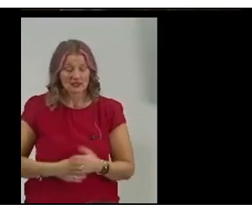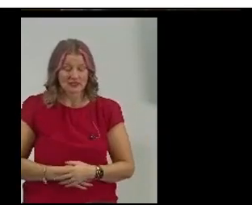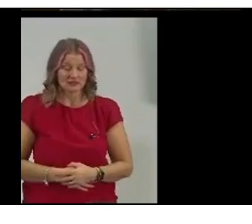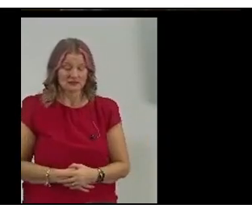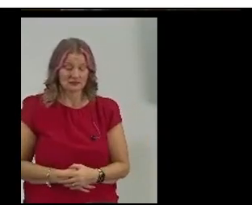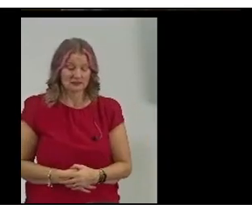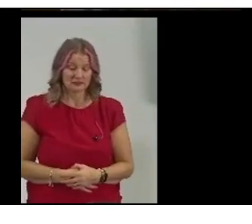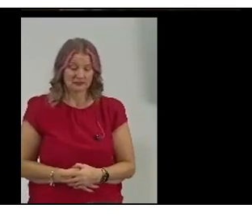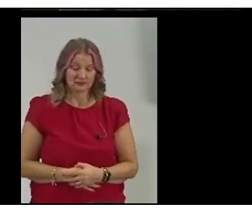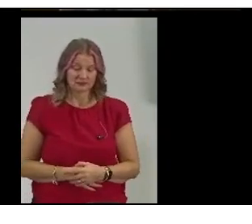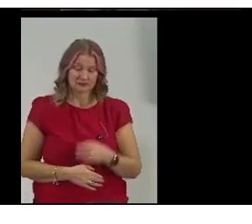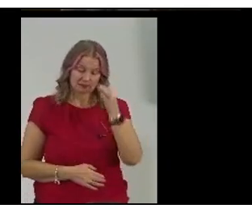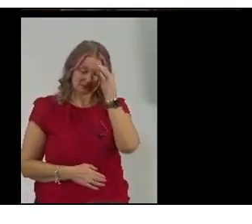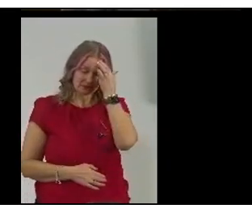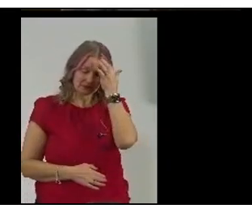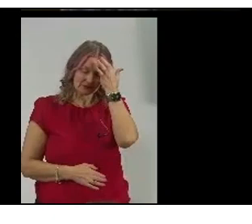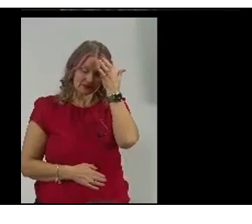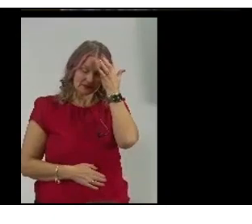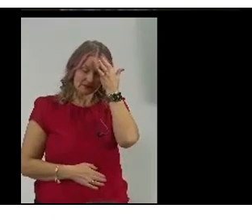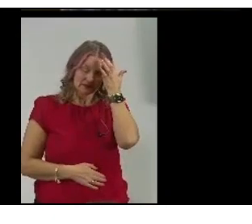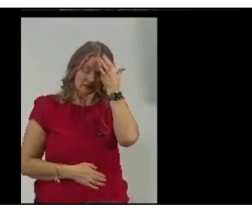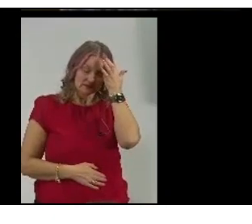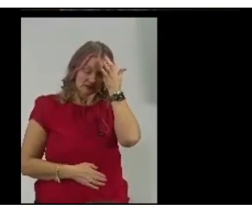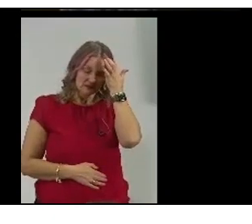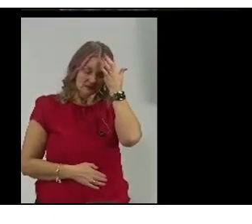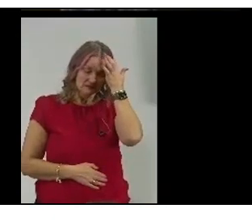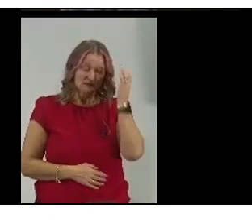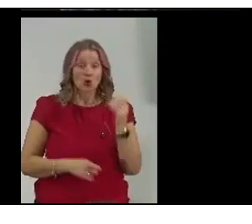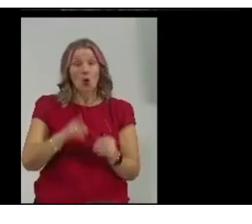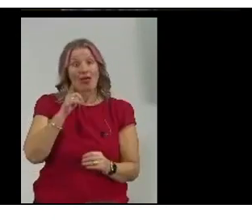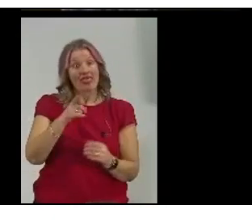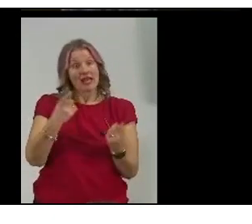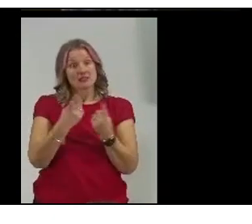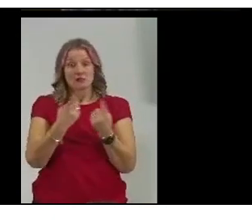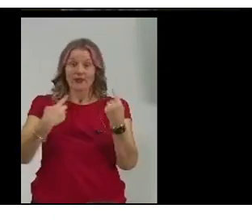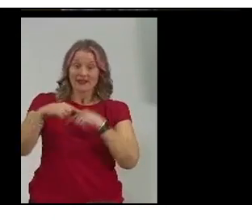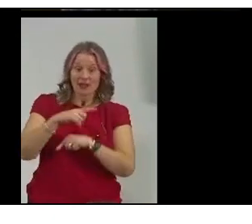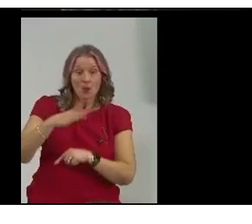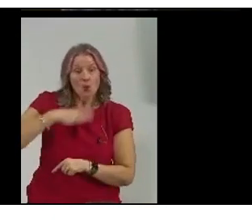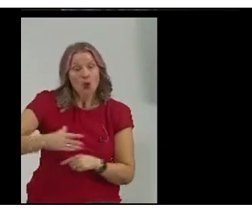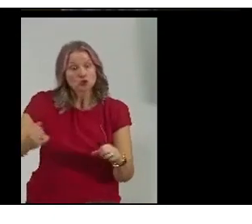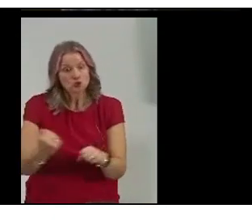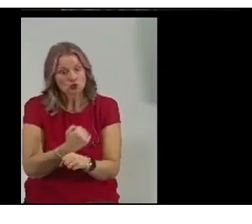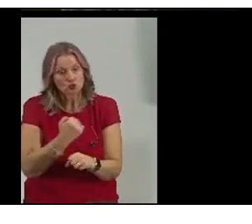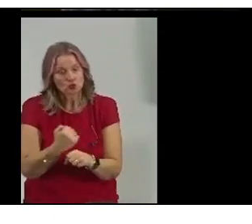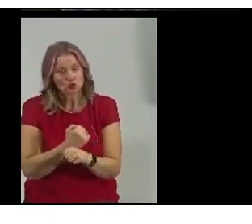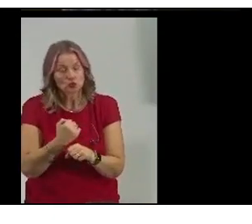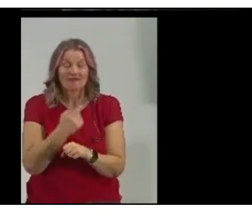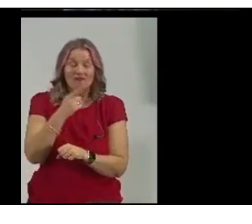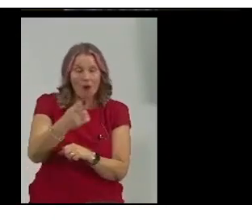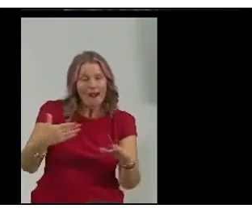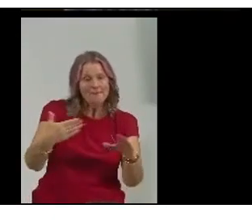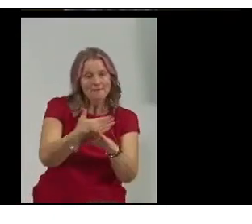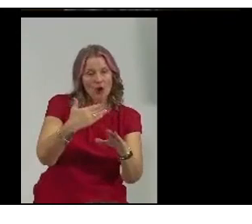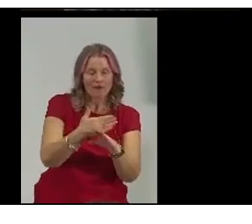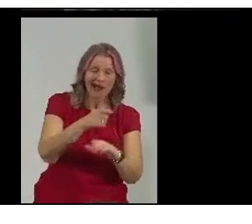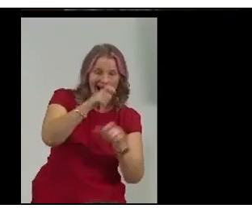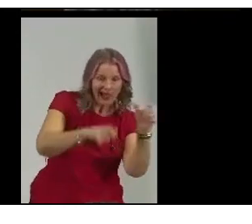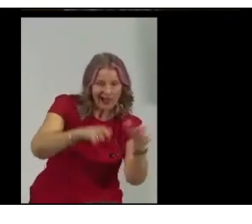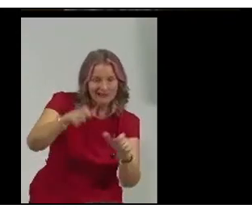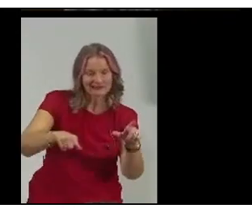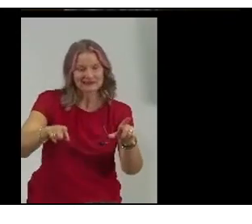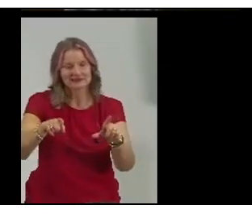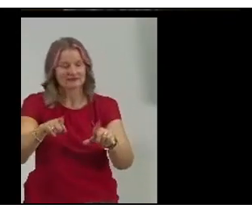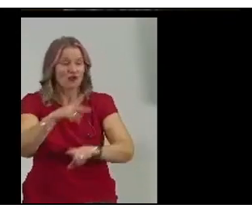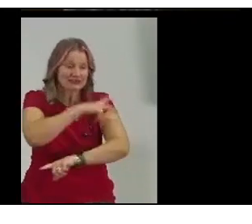than 80% score. So this is something we want to do it both for our employees and for our clients because we feel it's the